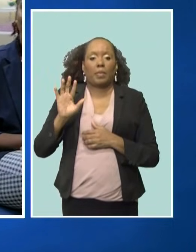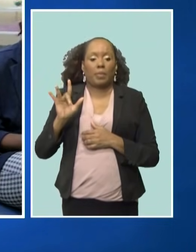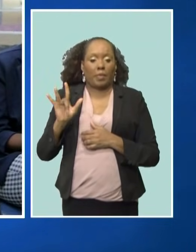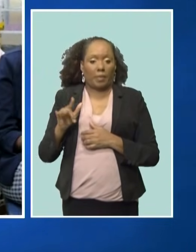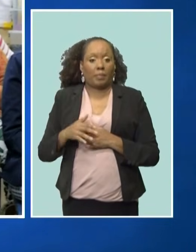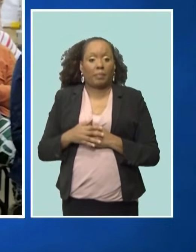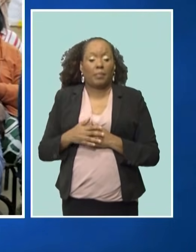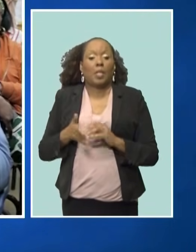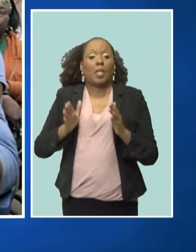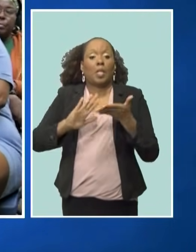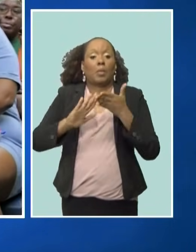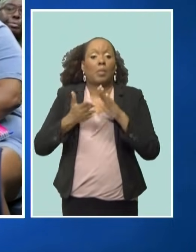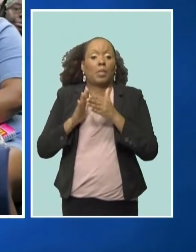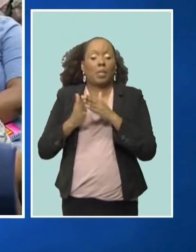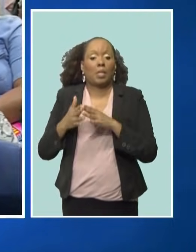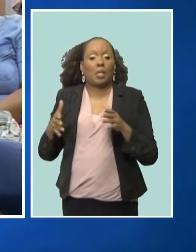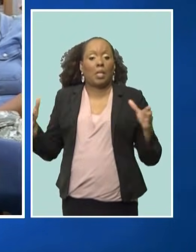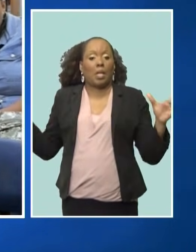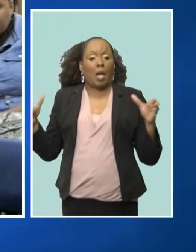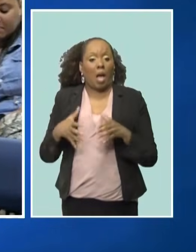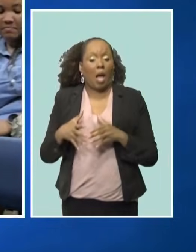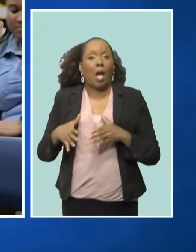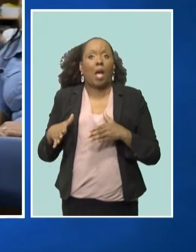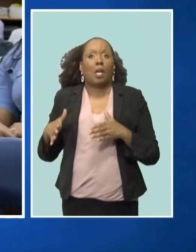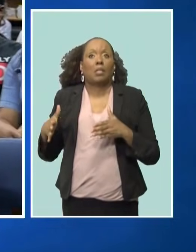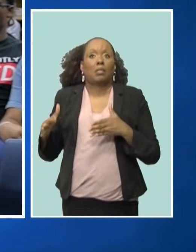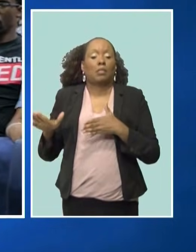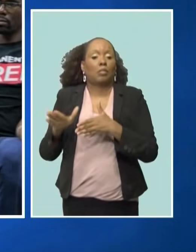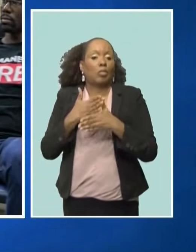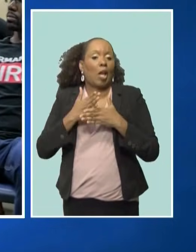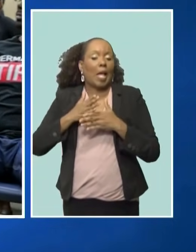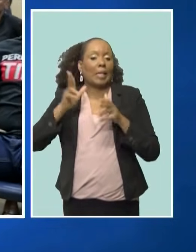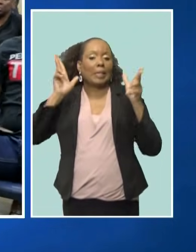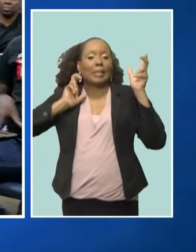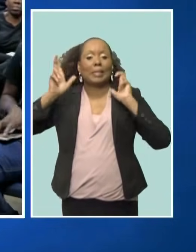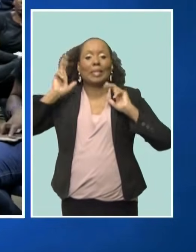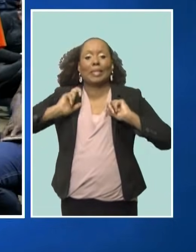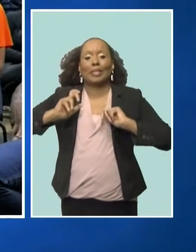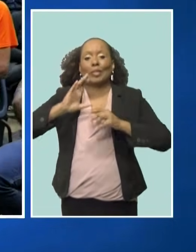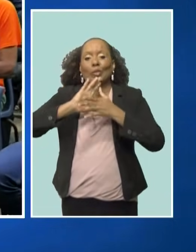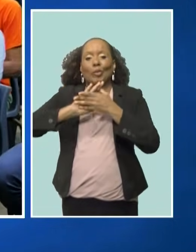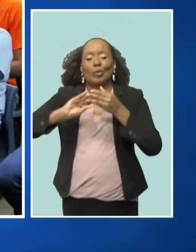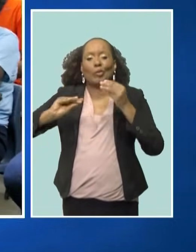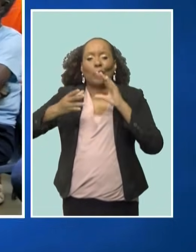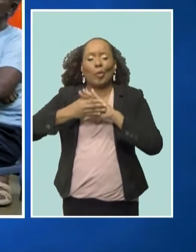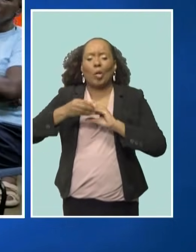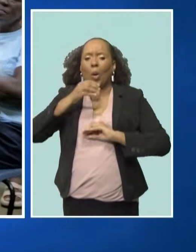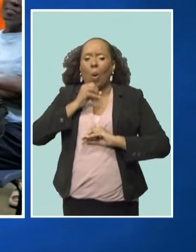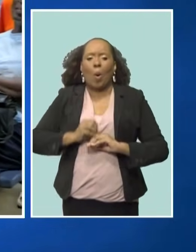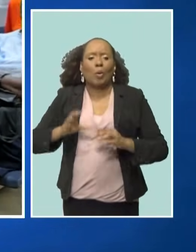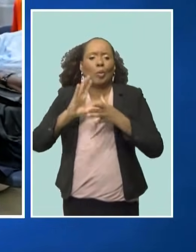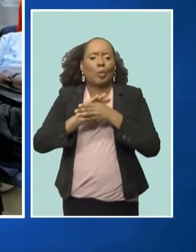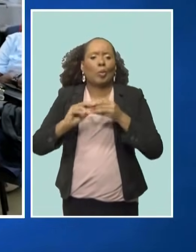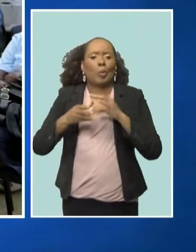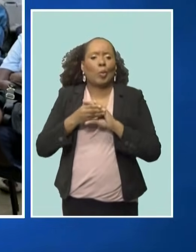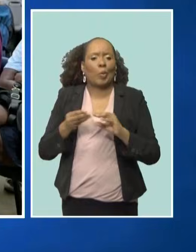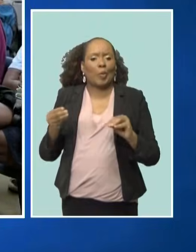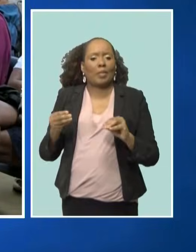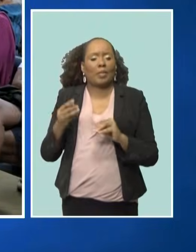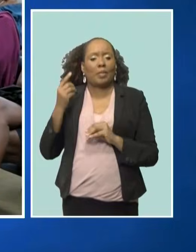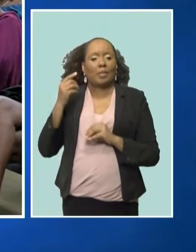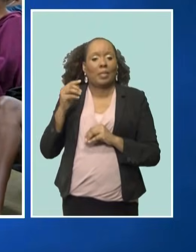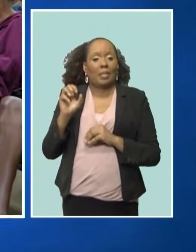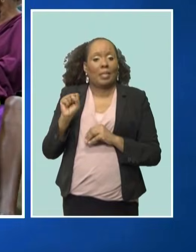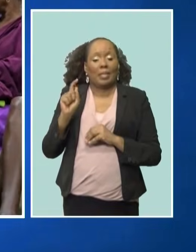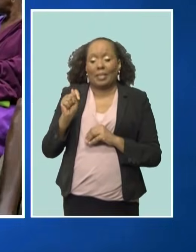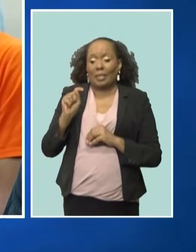The community gathered to share and listen to stories of old at the St. Joseph Primary School earlier this week for the